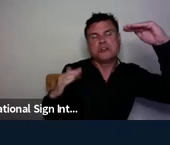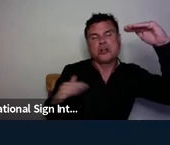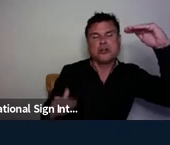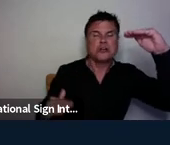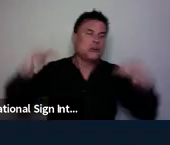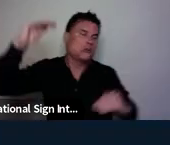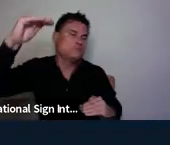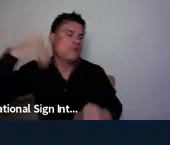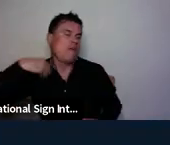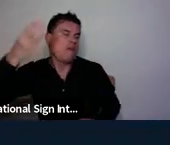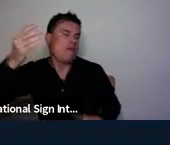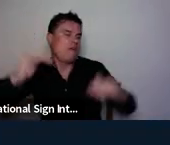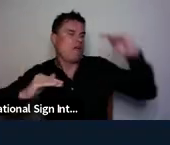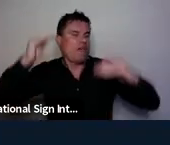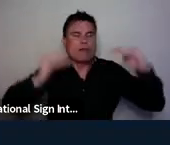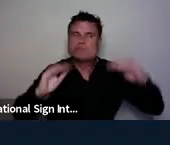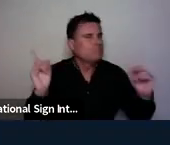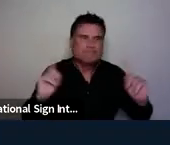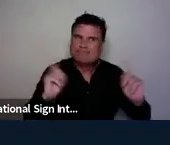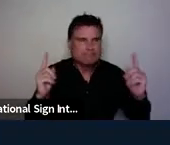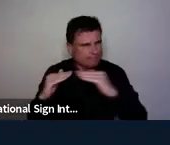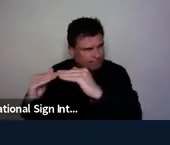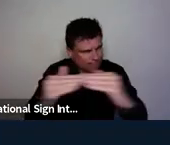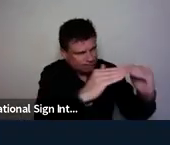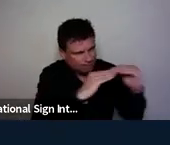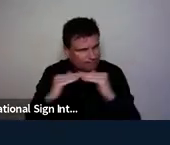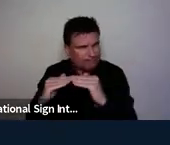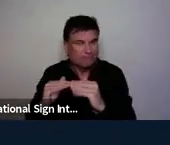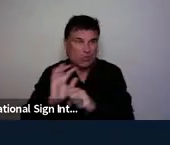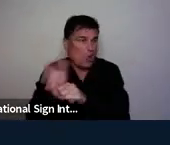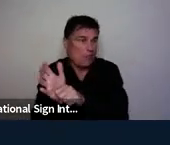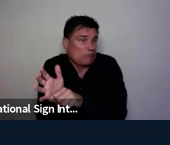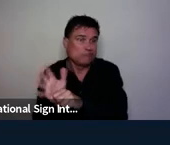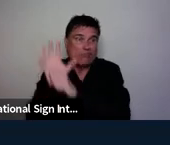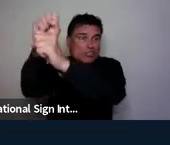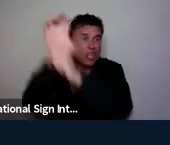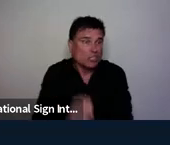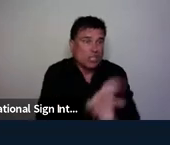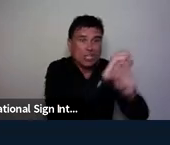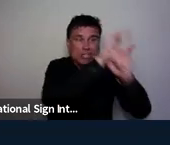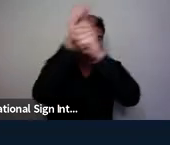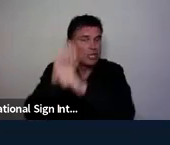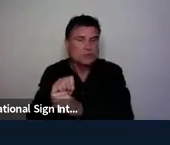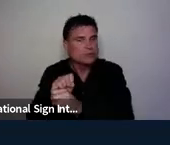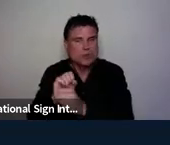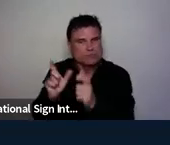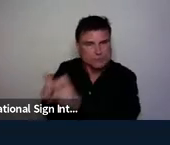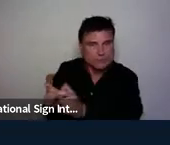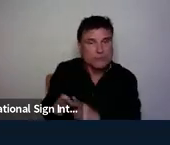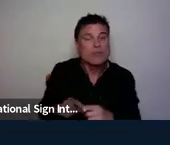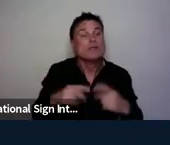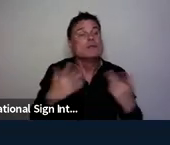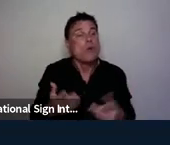make sure the places we visit are hygiene and safe for us. For the cashiers in my local supermarket who make sure we can still